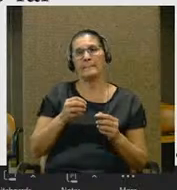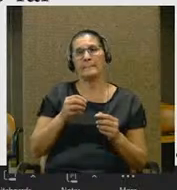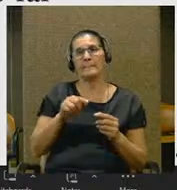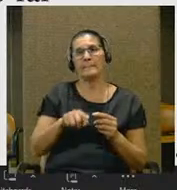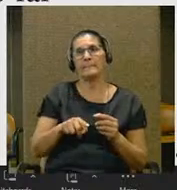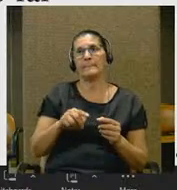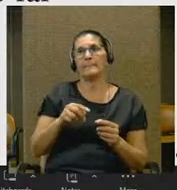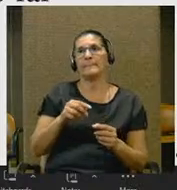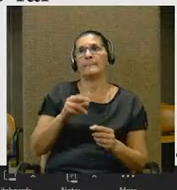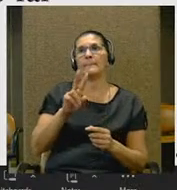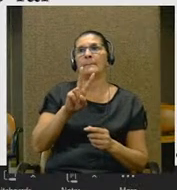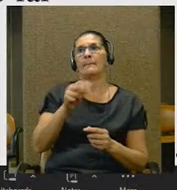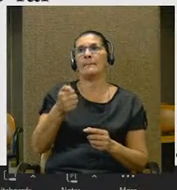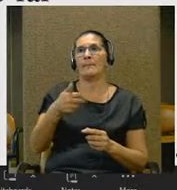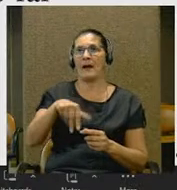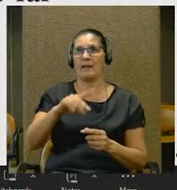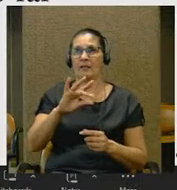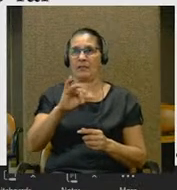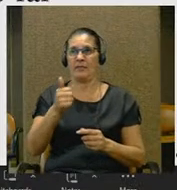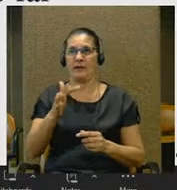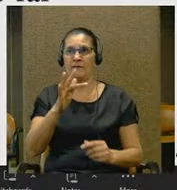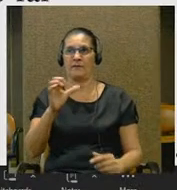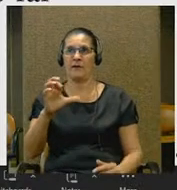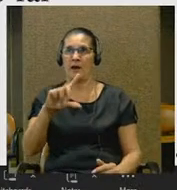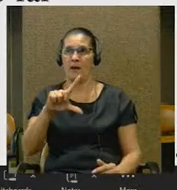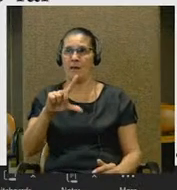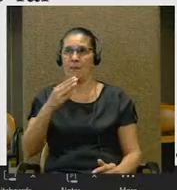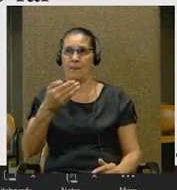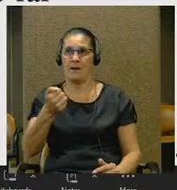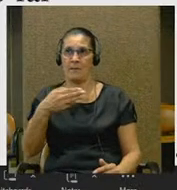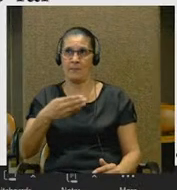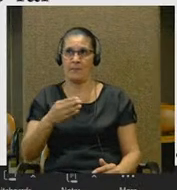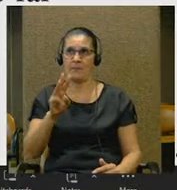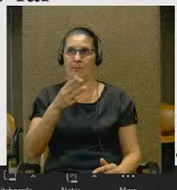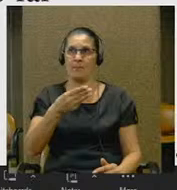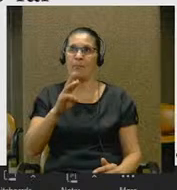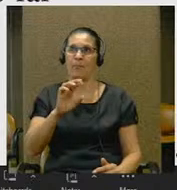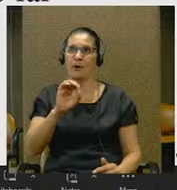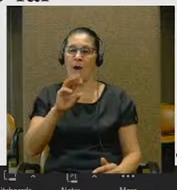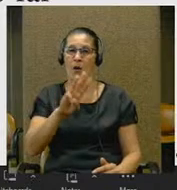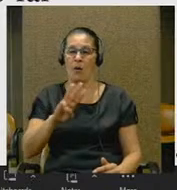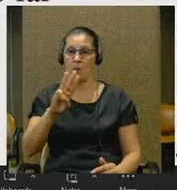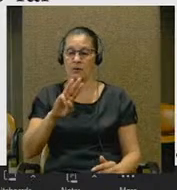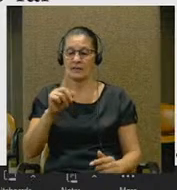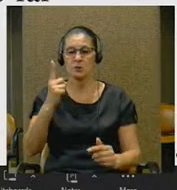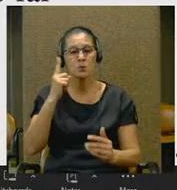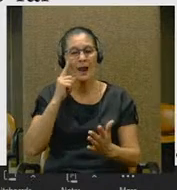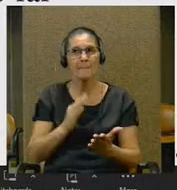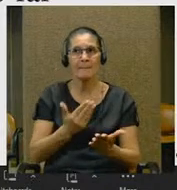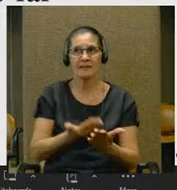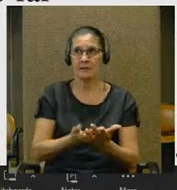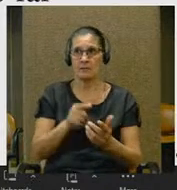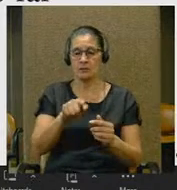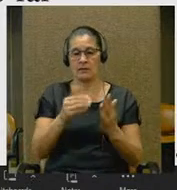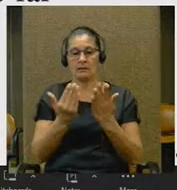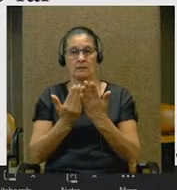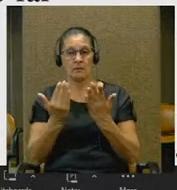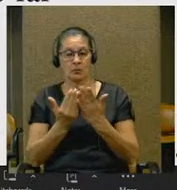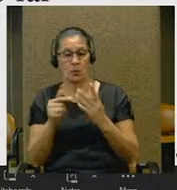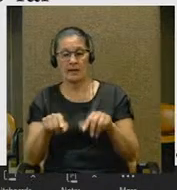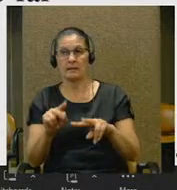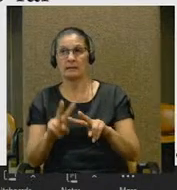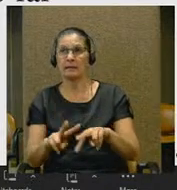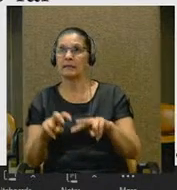the United States, recently gave a presentation, and so she spends a lot of time studying this. And she noted that we have also